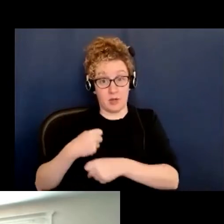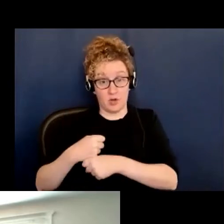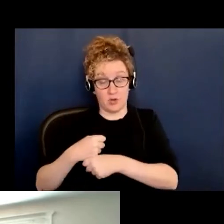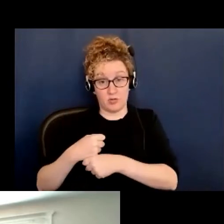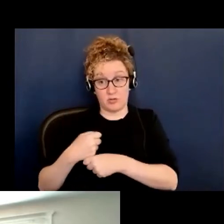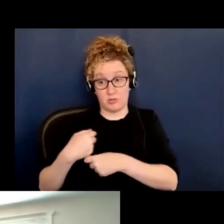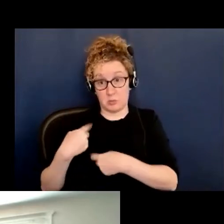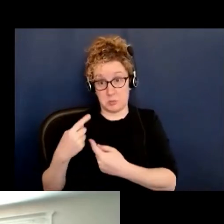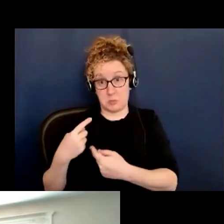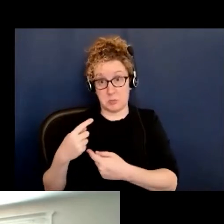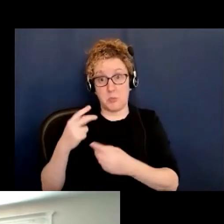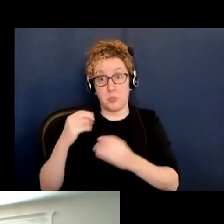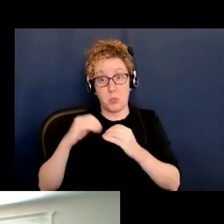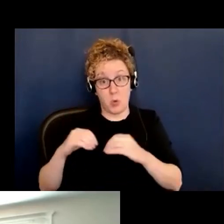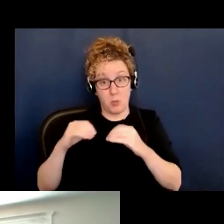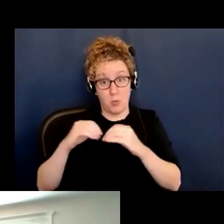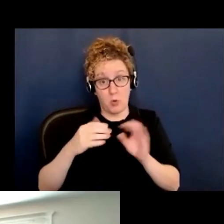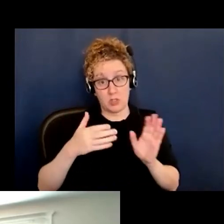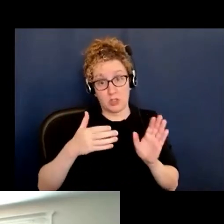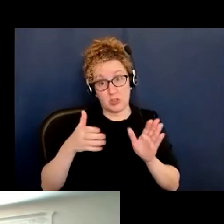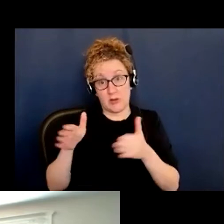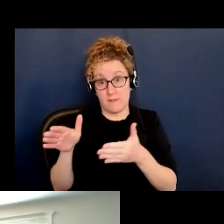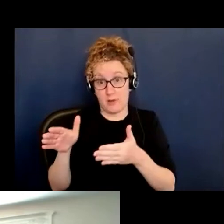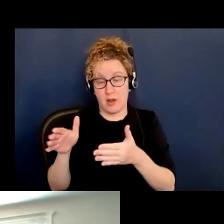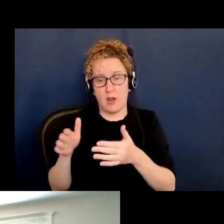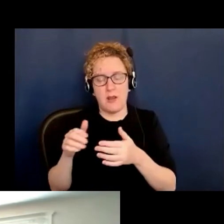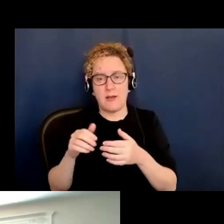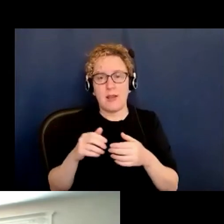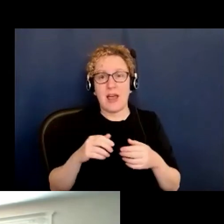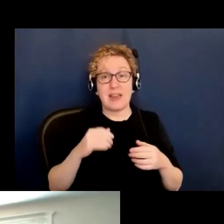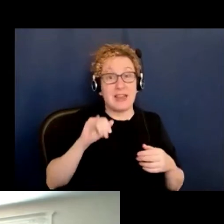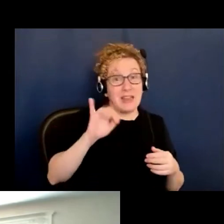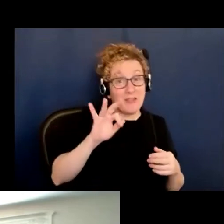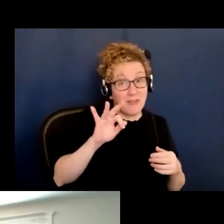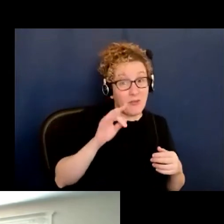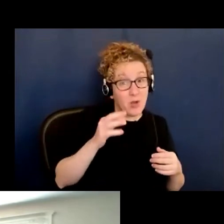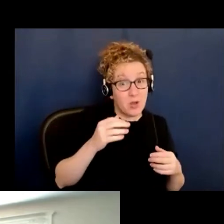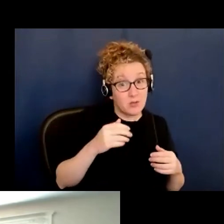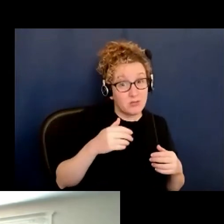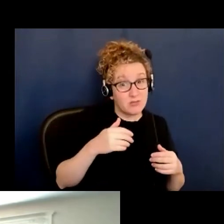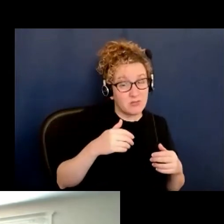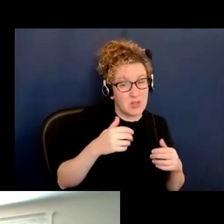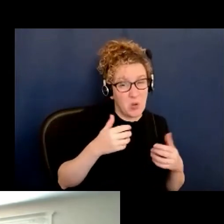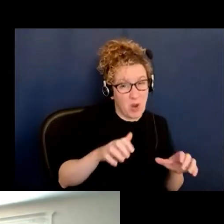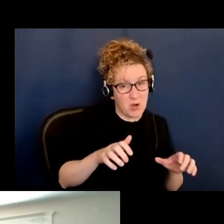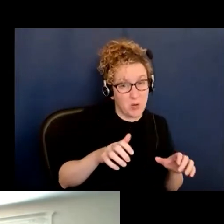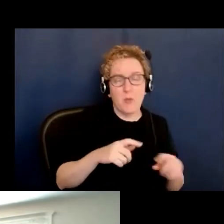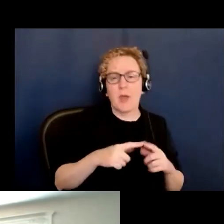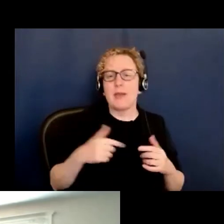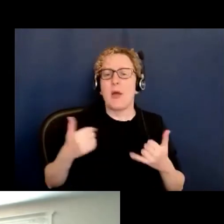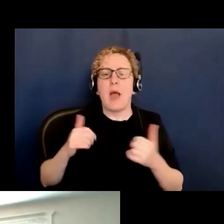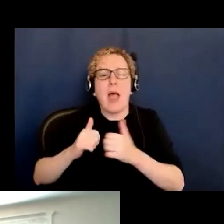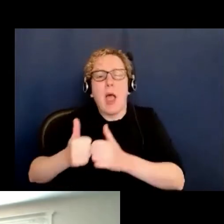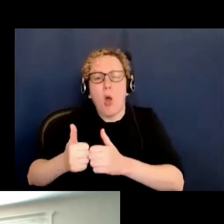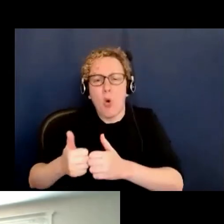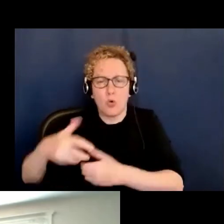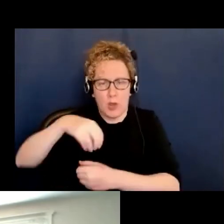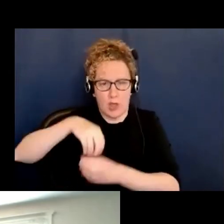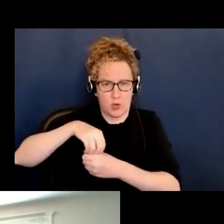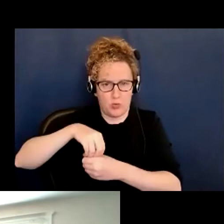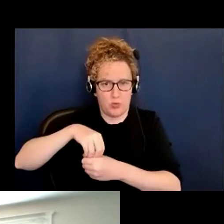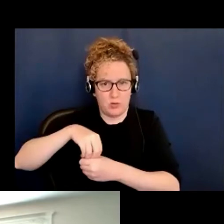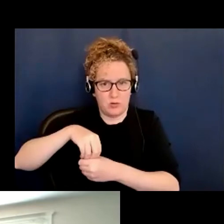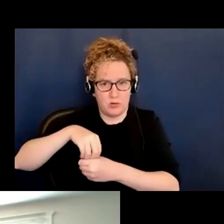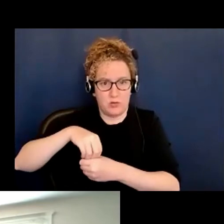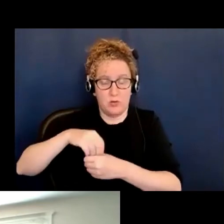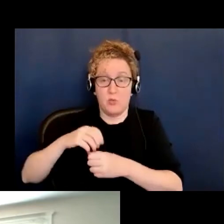remember, I'm seeing more of the shift to how, you know, there is a stronger commitment to include people with disabilities in